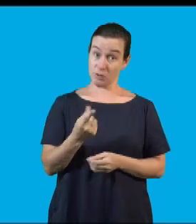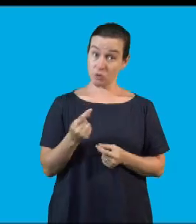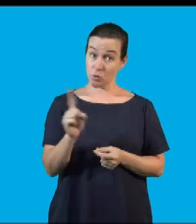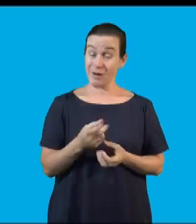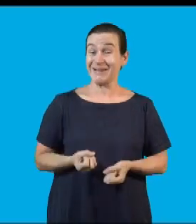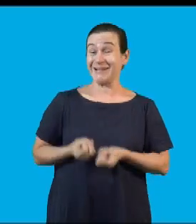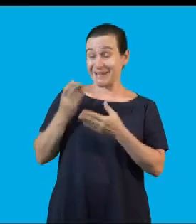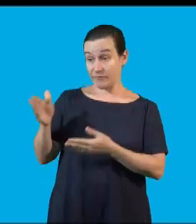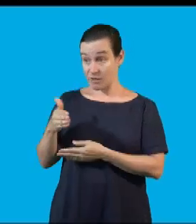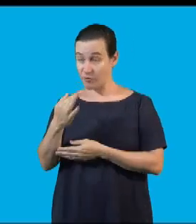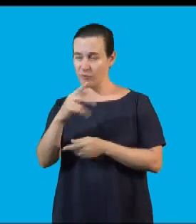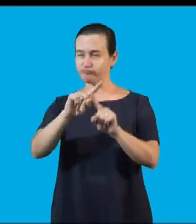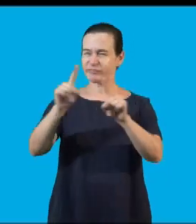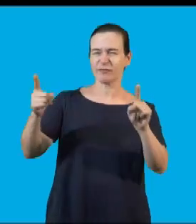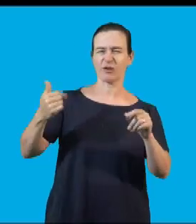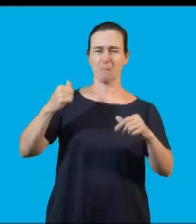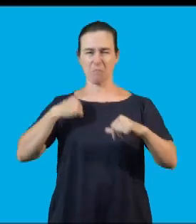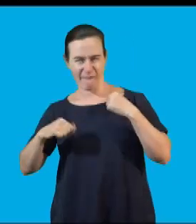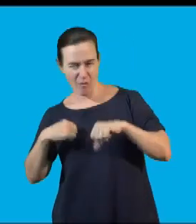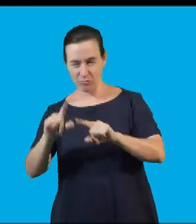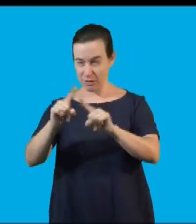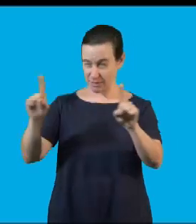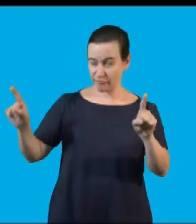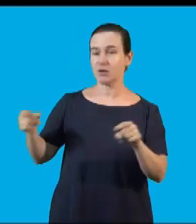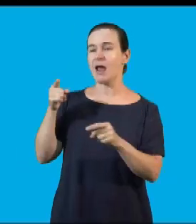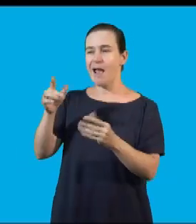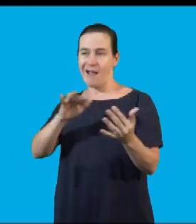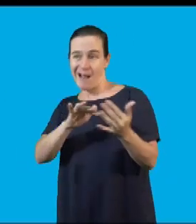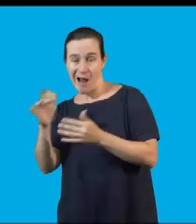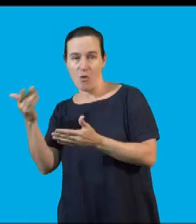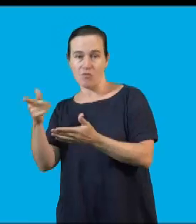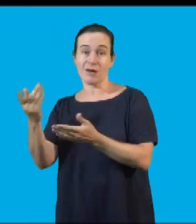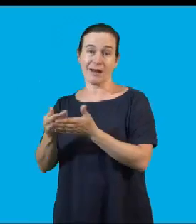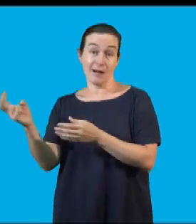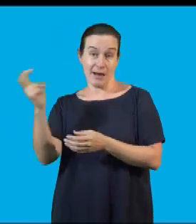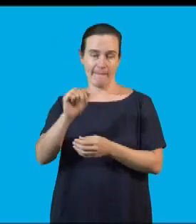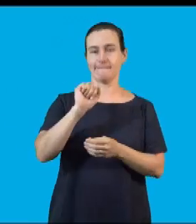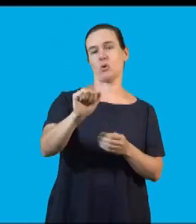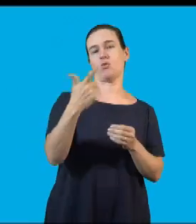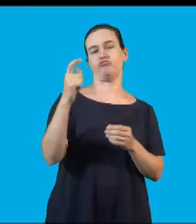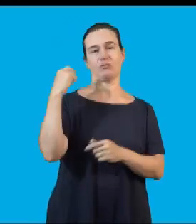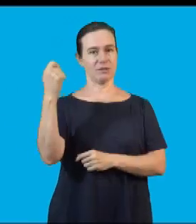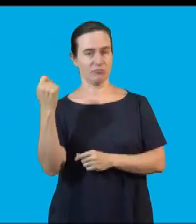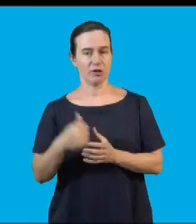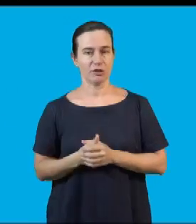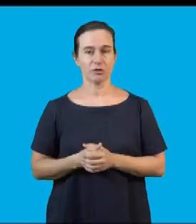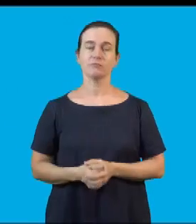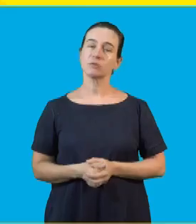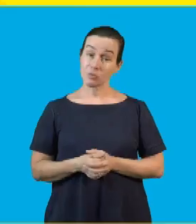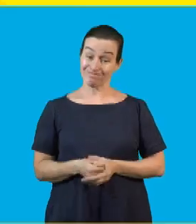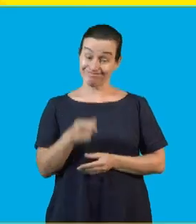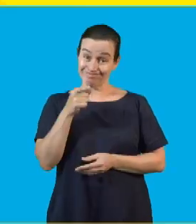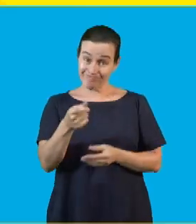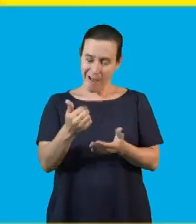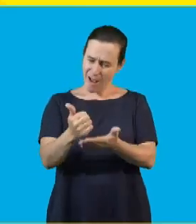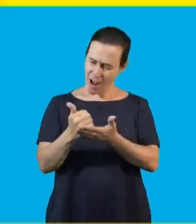giving directions to performers from out of town. The question has signposts that guide you as to how